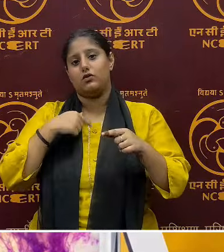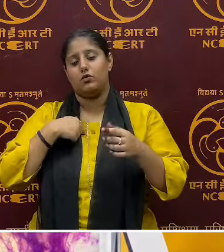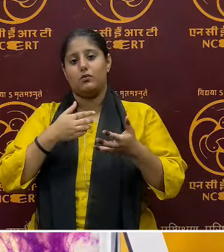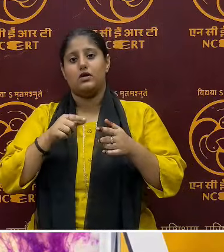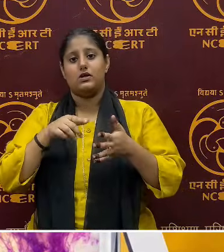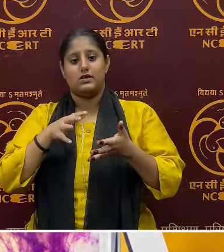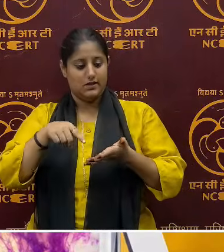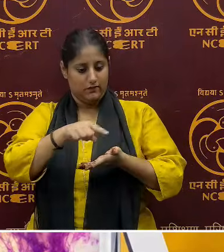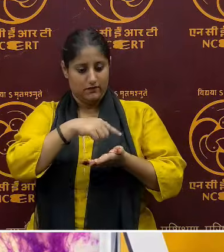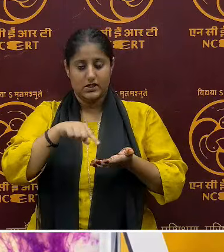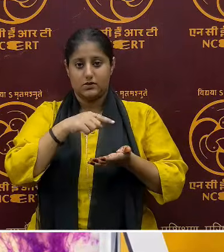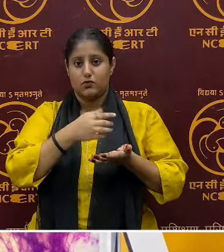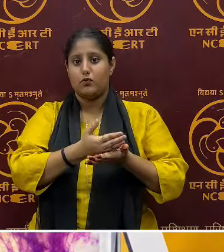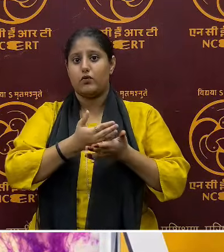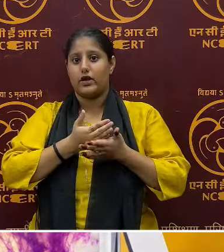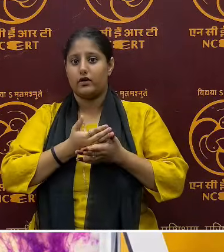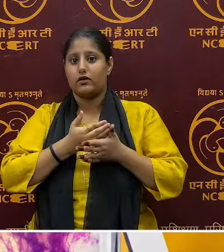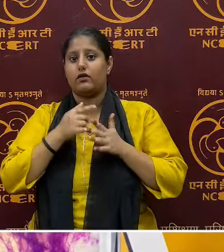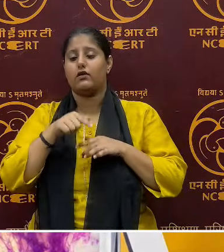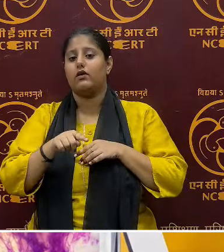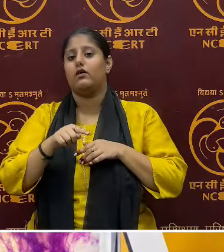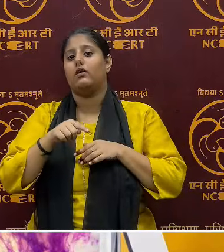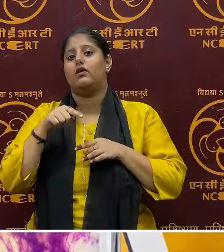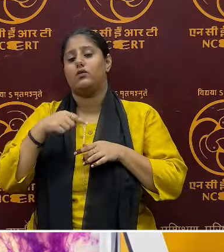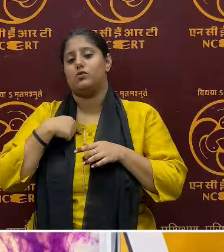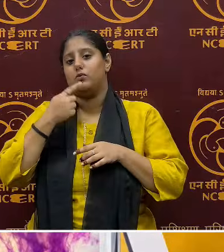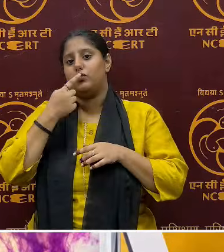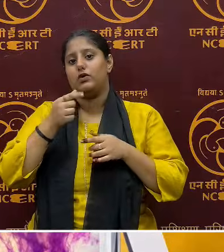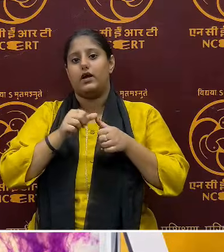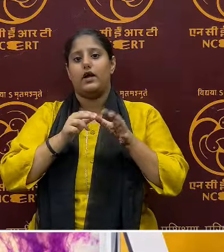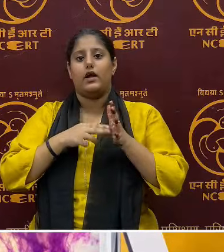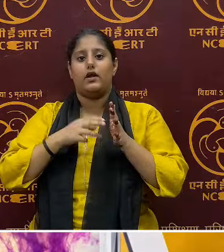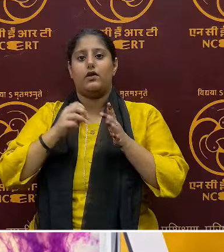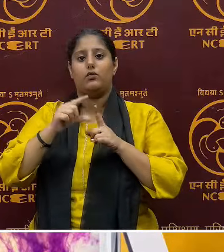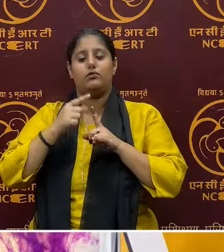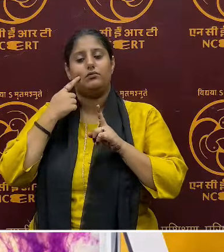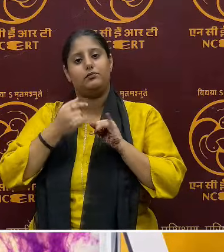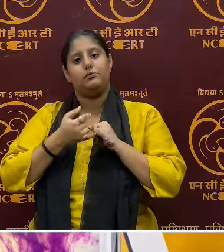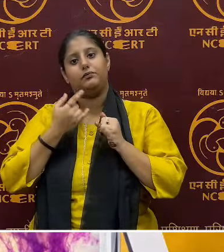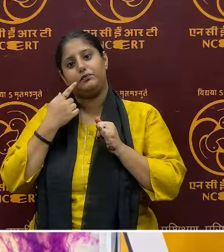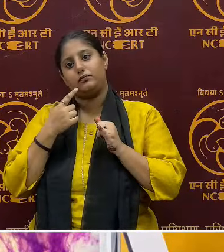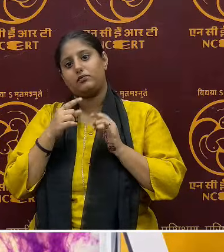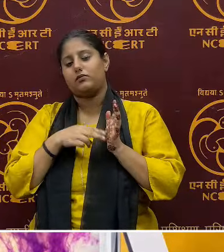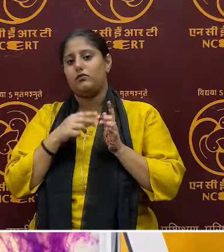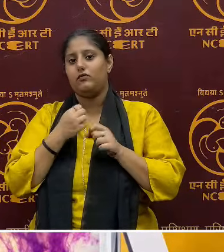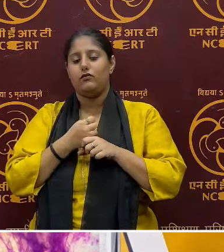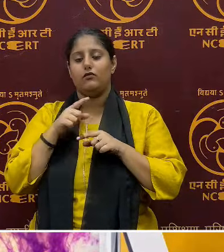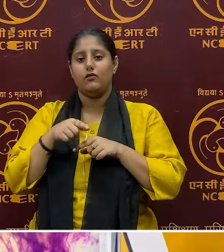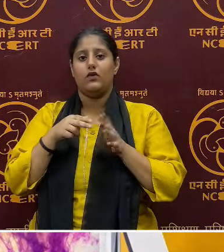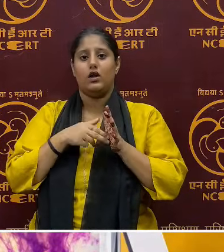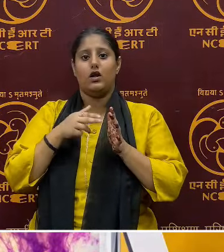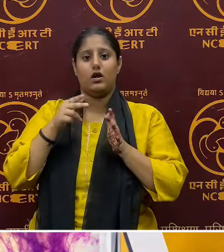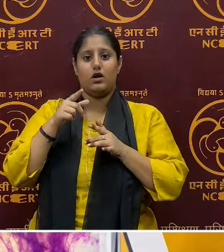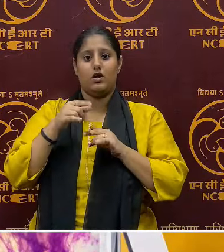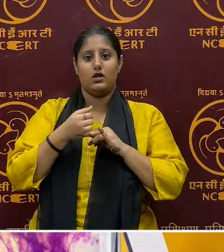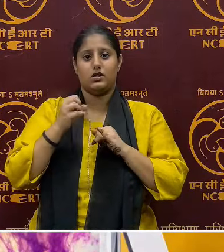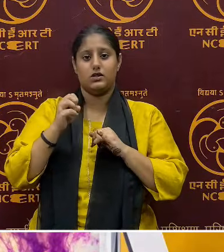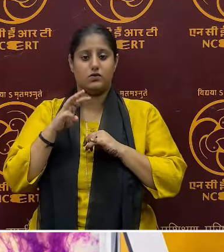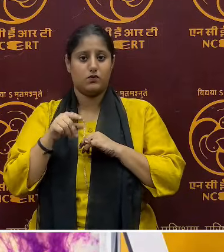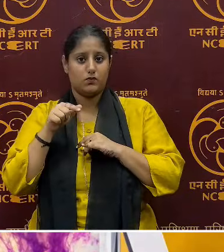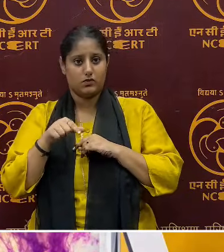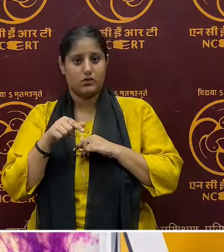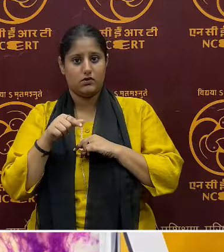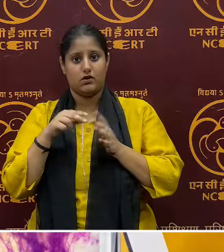get corrode. So this is the process which is known as anodizing. Now SO3 plus MgOH whole twice